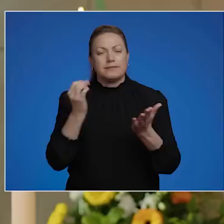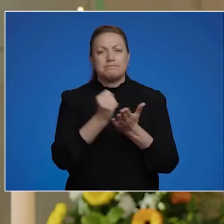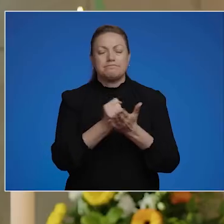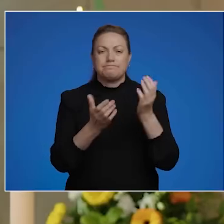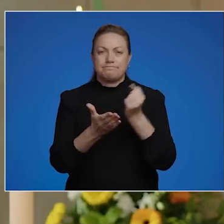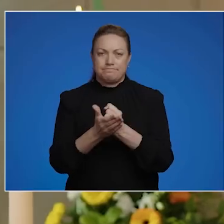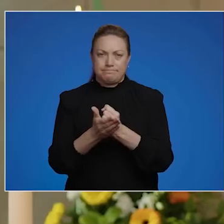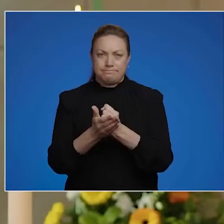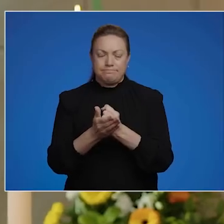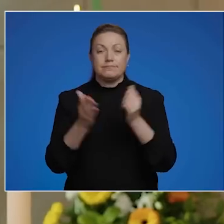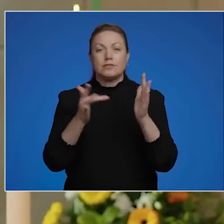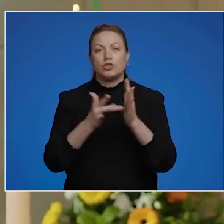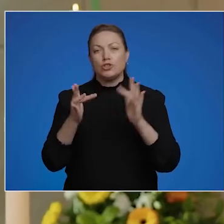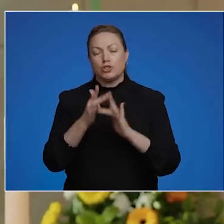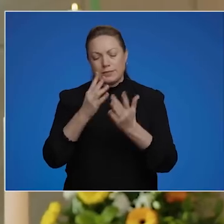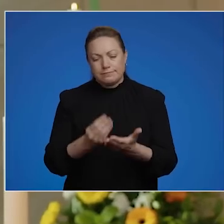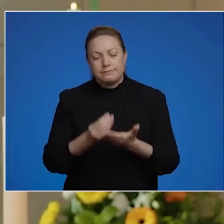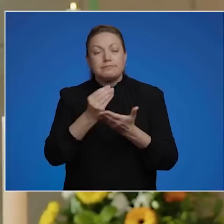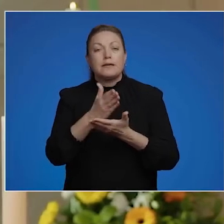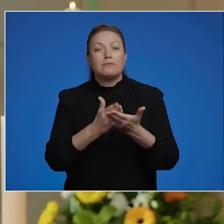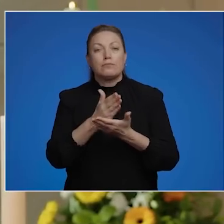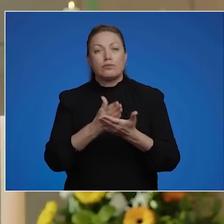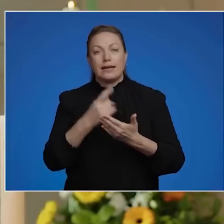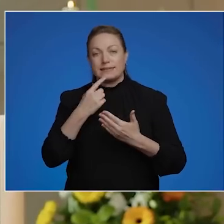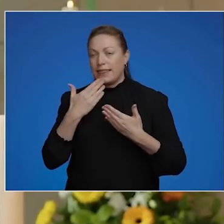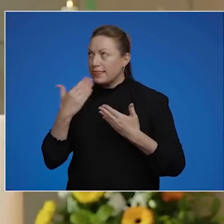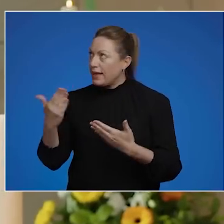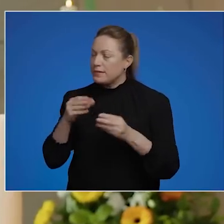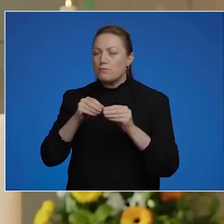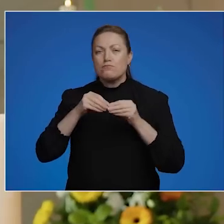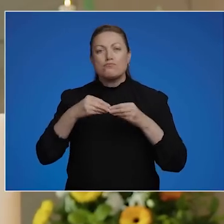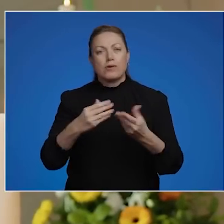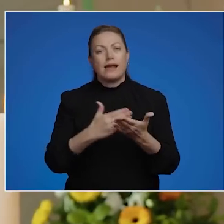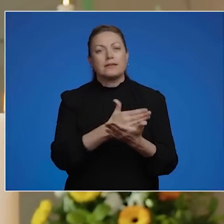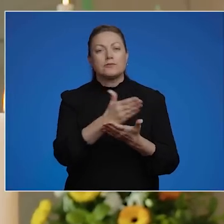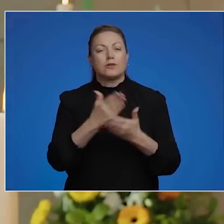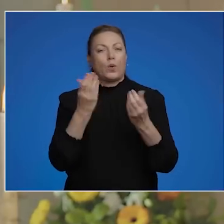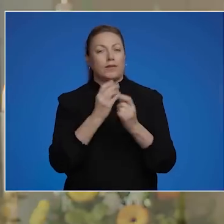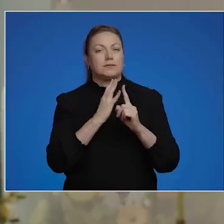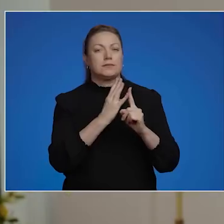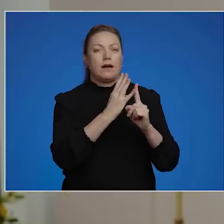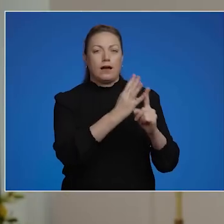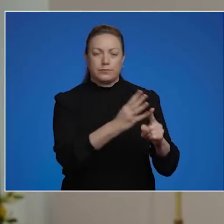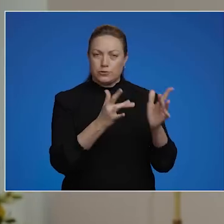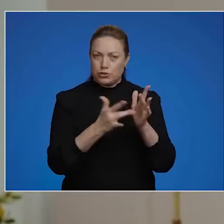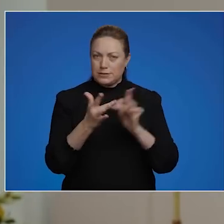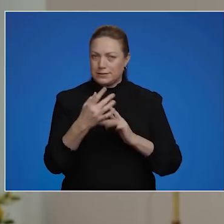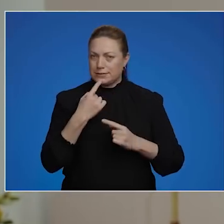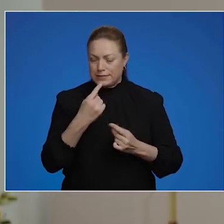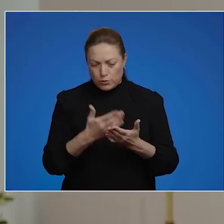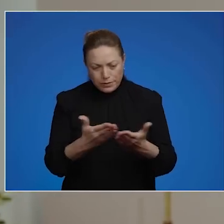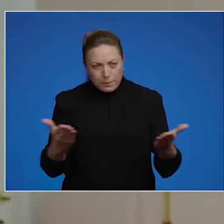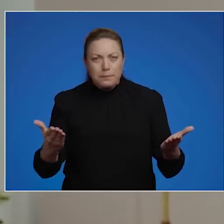bread and giving thanks, broke it and gave it to his disciples, saying, Take this,